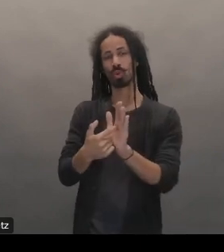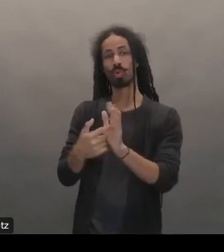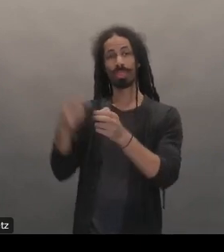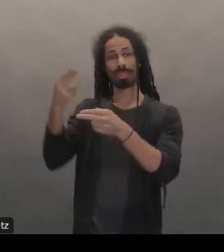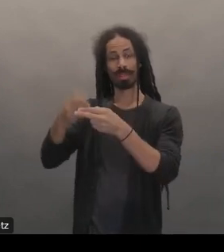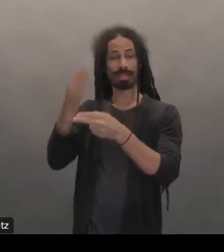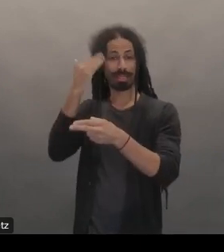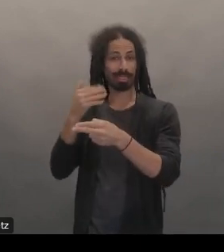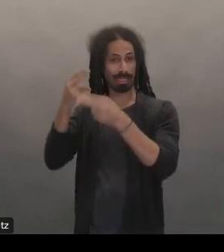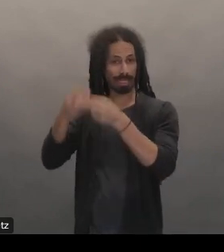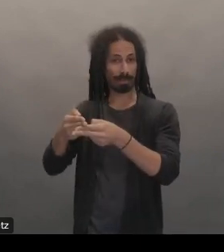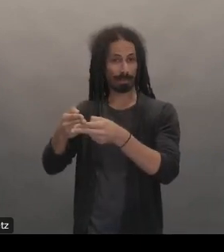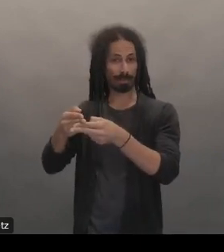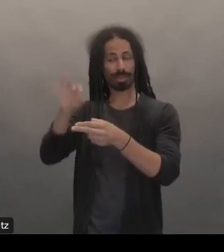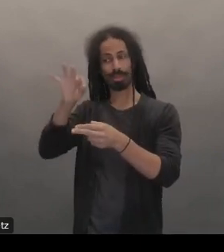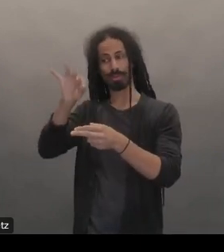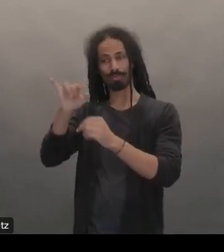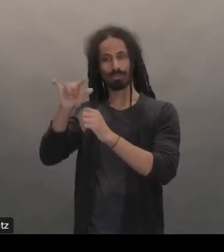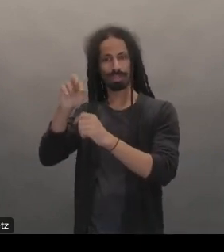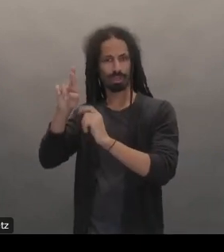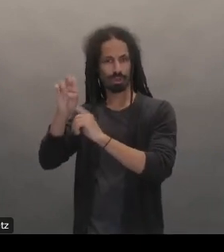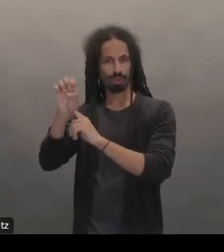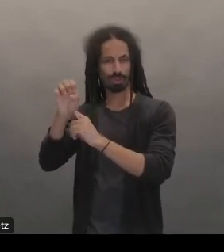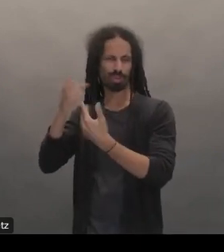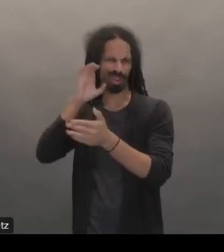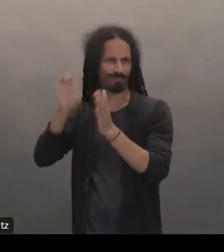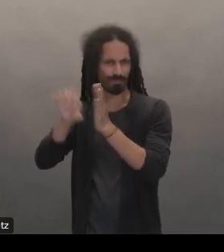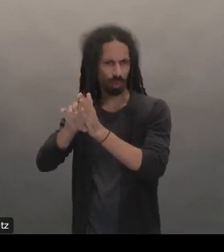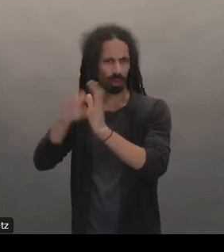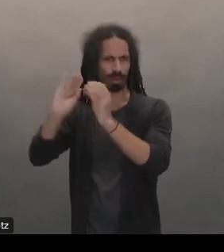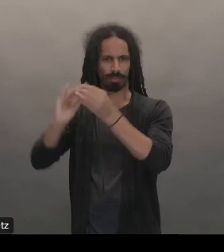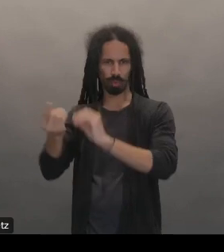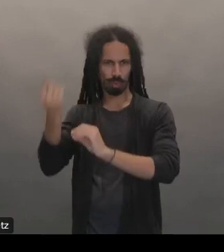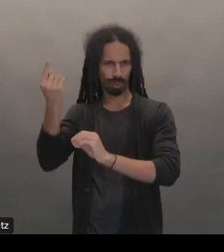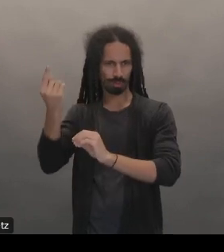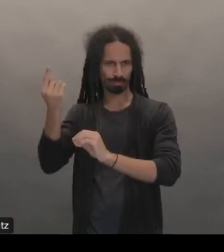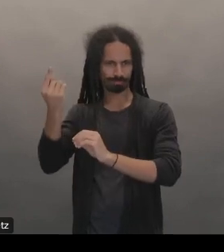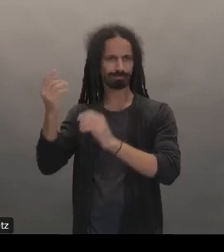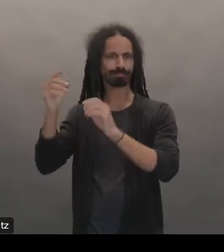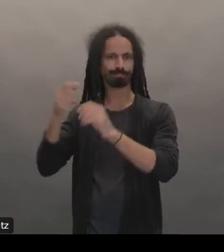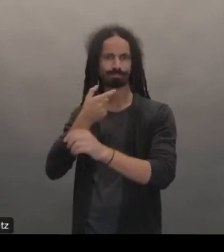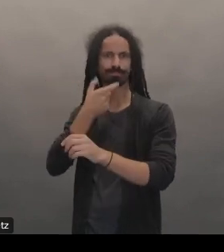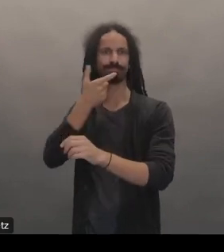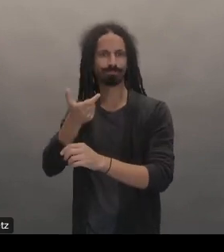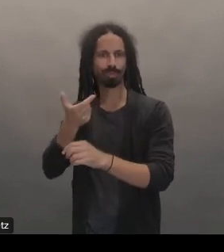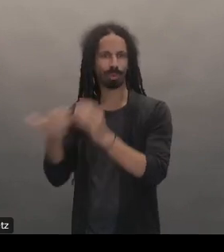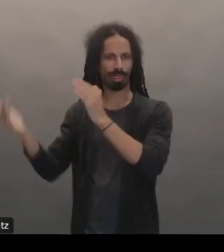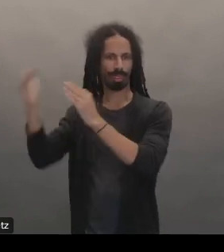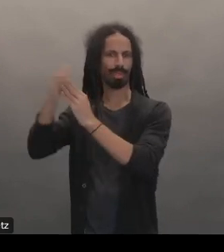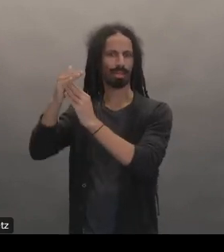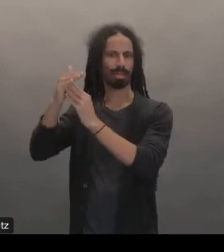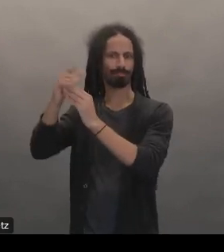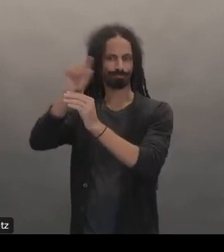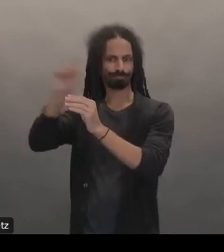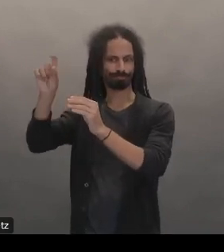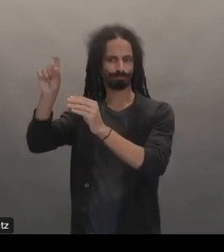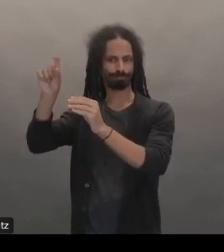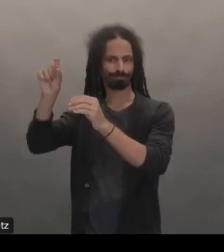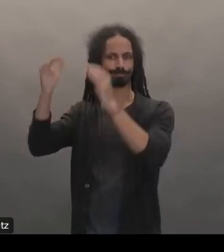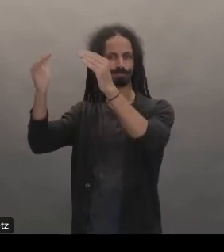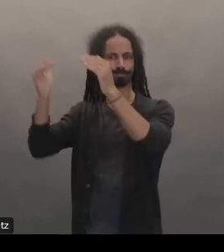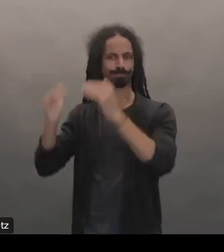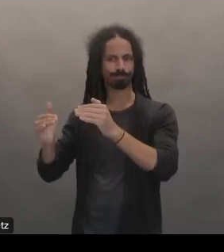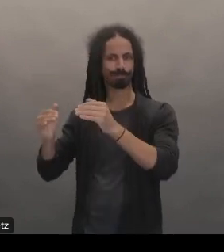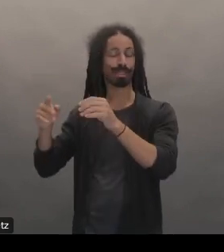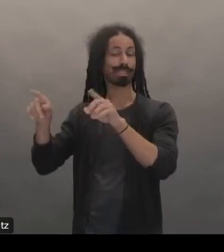right? So figure, this is the first figure in this essay. Put that in bold font at the top. Same descriptive title in